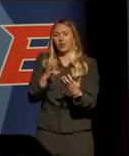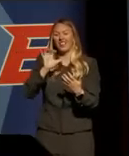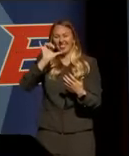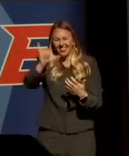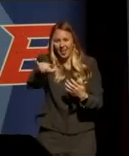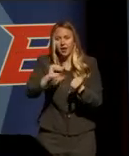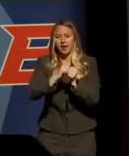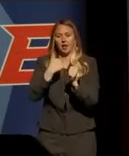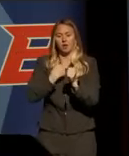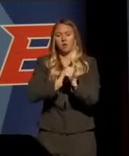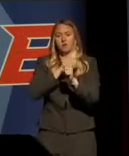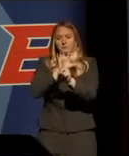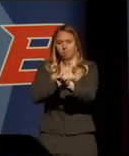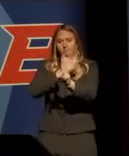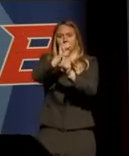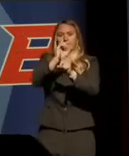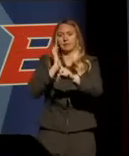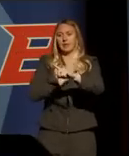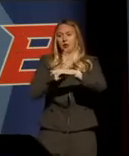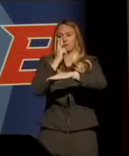is.